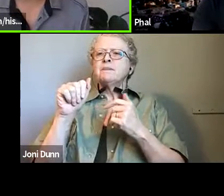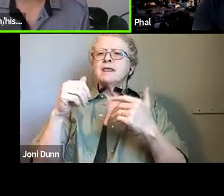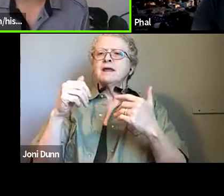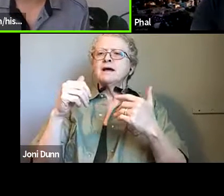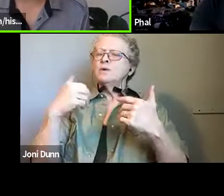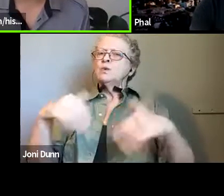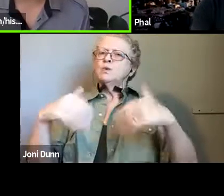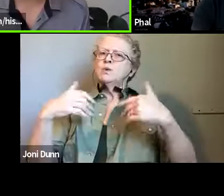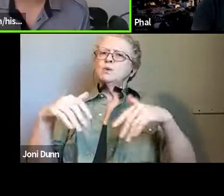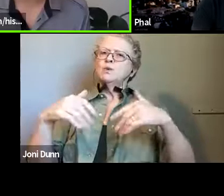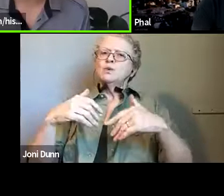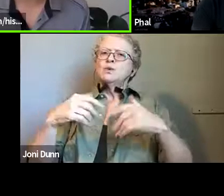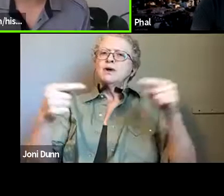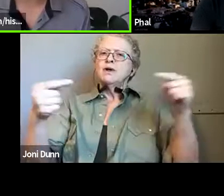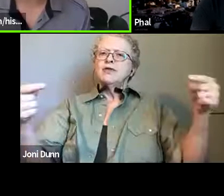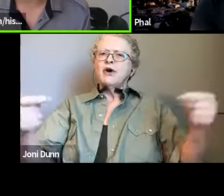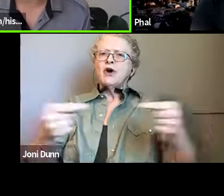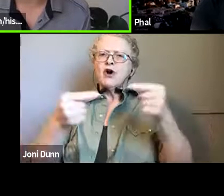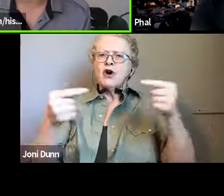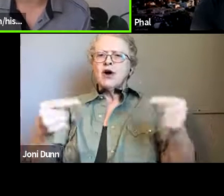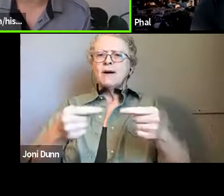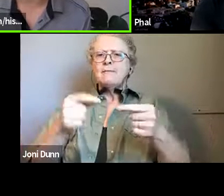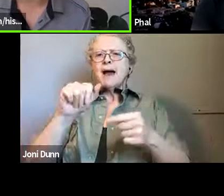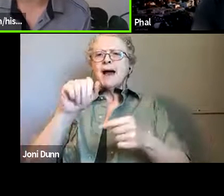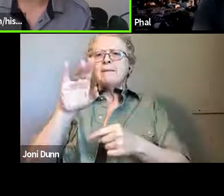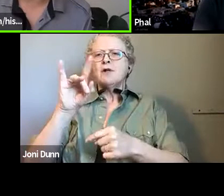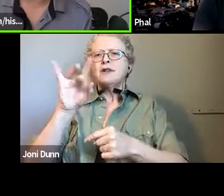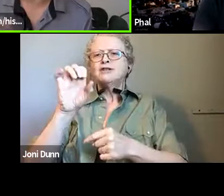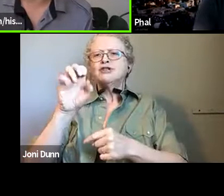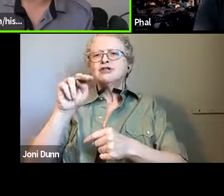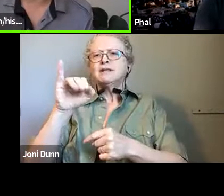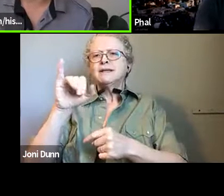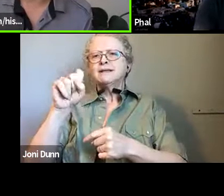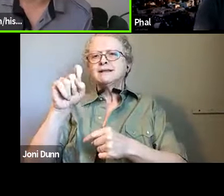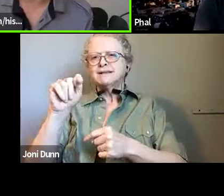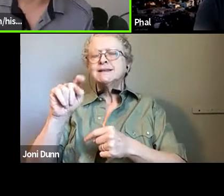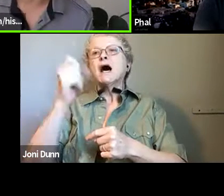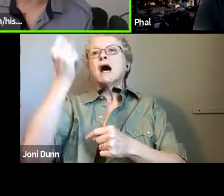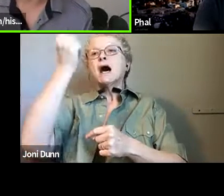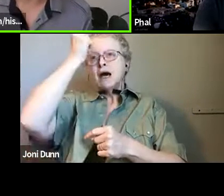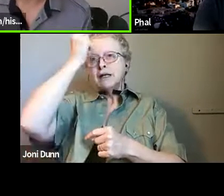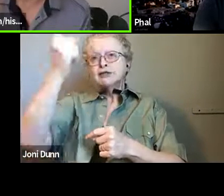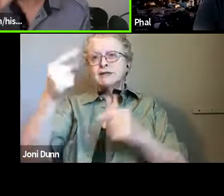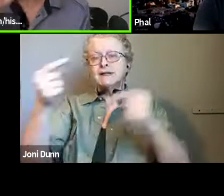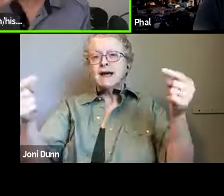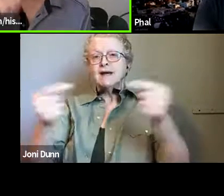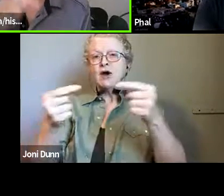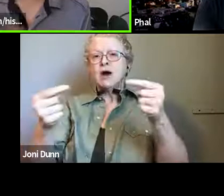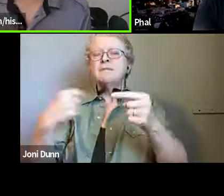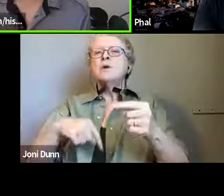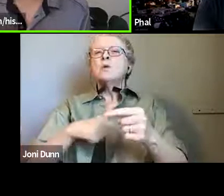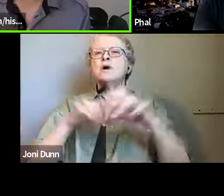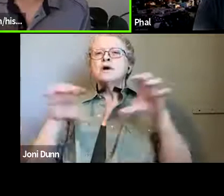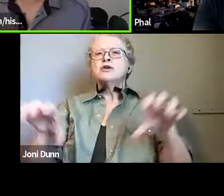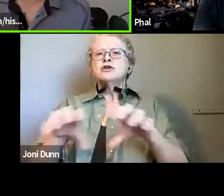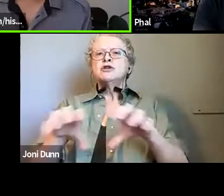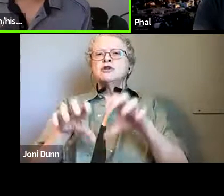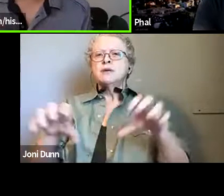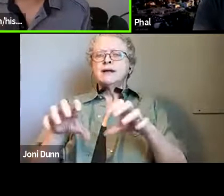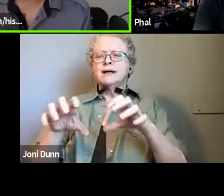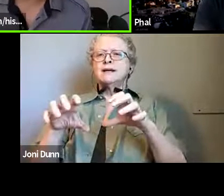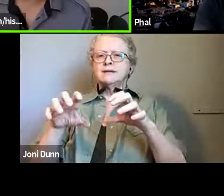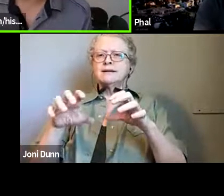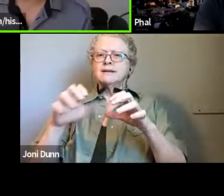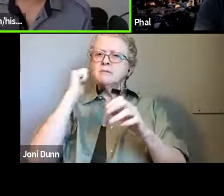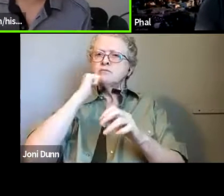how abolitionists understand harm. And in fact, abolitionists are doing the practical work around reducing harm, right? And if we don't